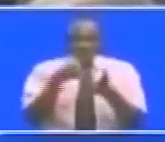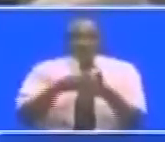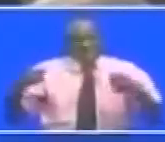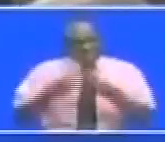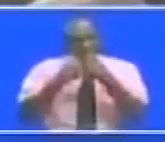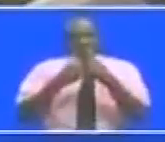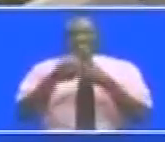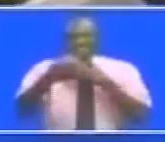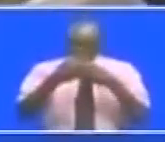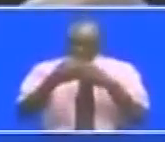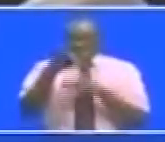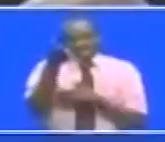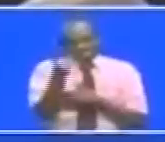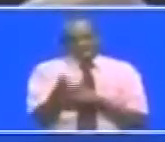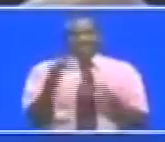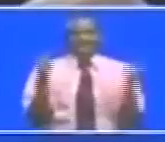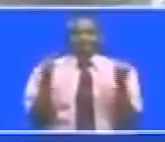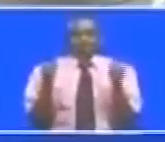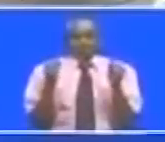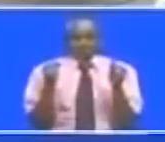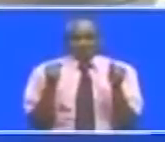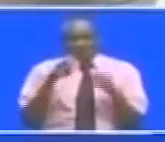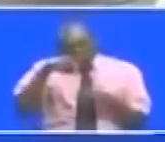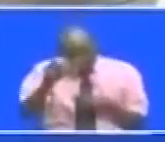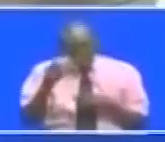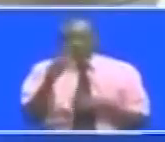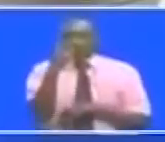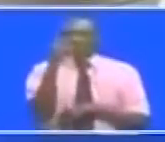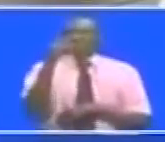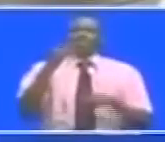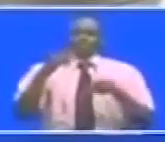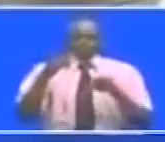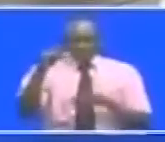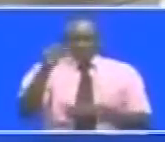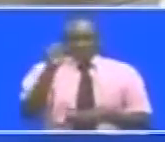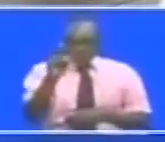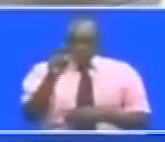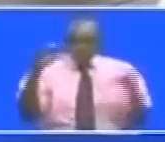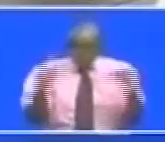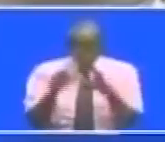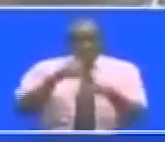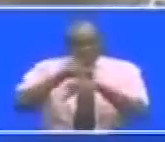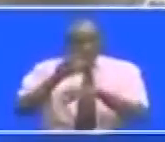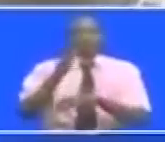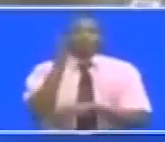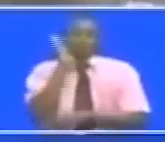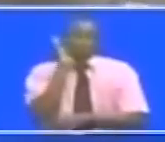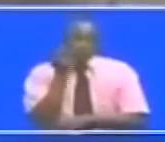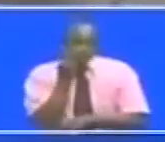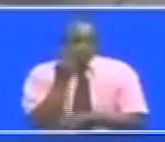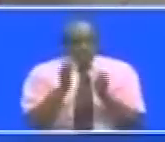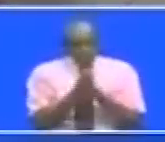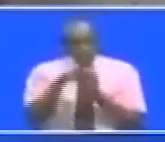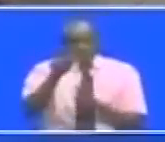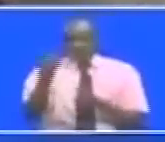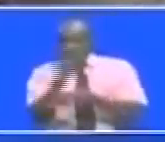accident near Archer's Post Junction in Nanyuki. He was among 20 officers from the GSU Recce Squad sent to Isiolo and Marsabit on